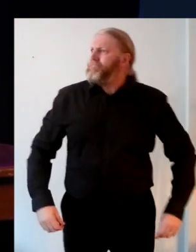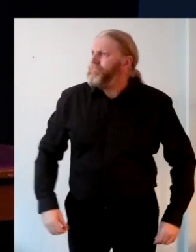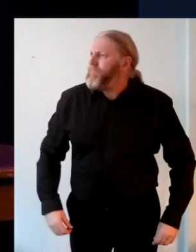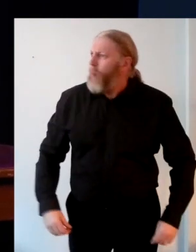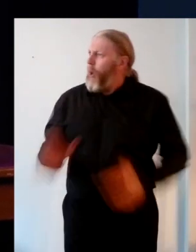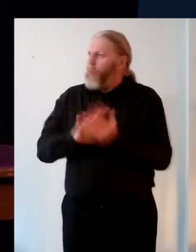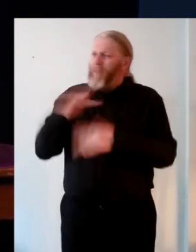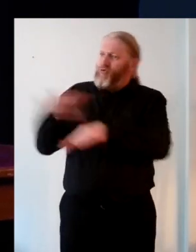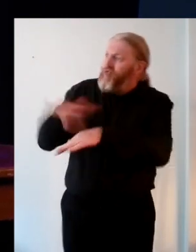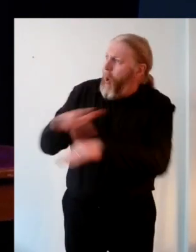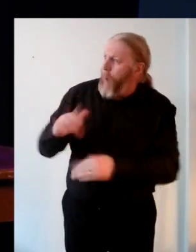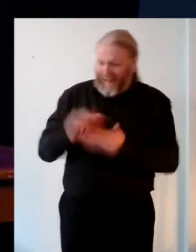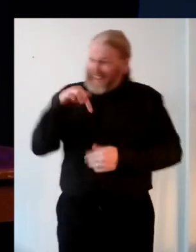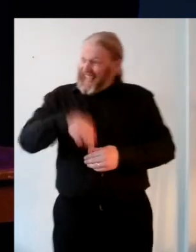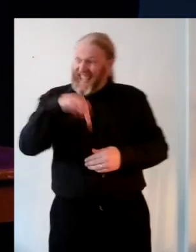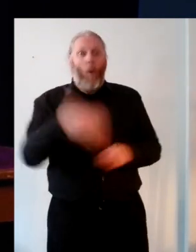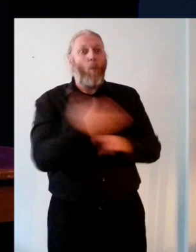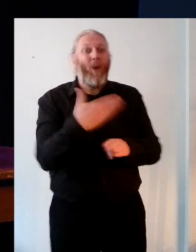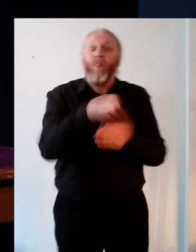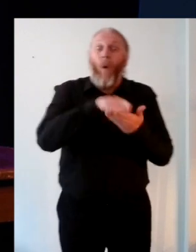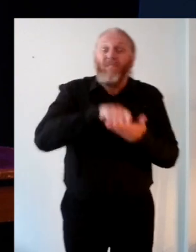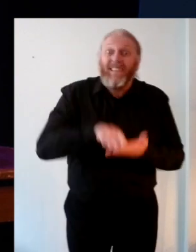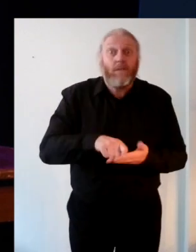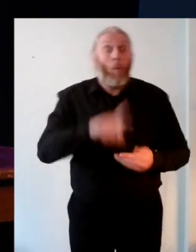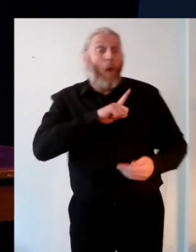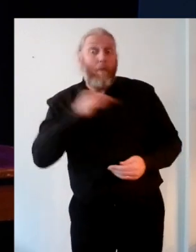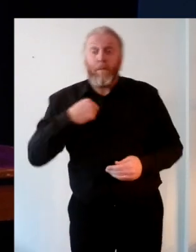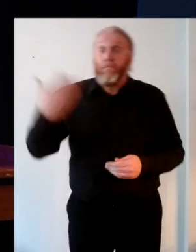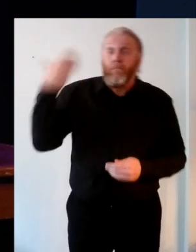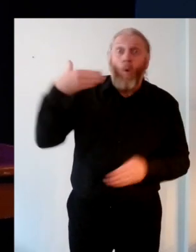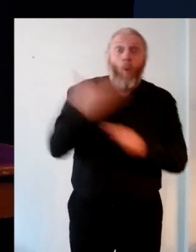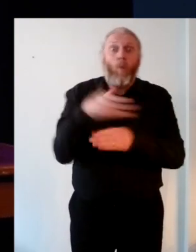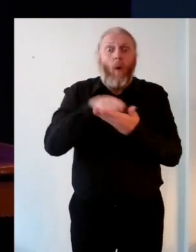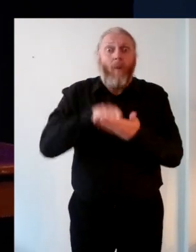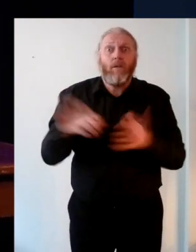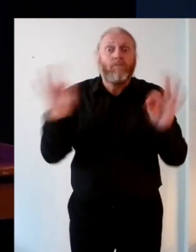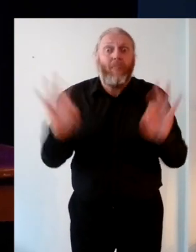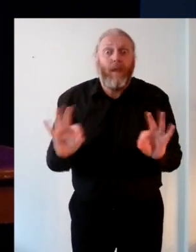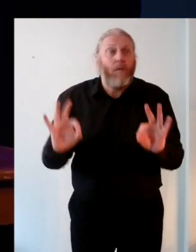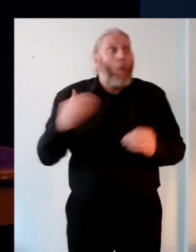I don't mean the show, I meant in the Lost and Found office, because I've never worked in an office before. I don't really know